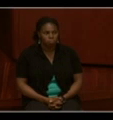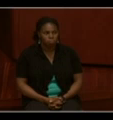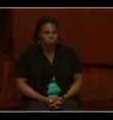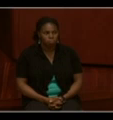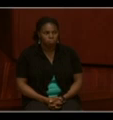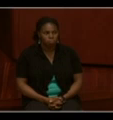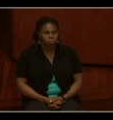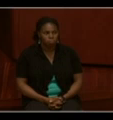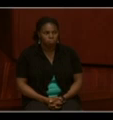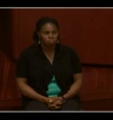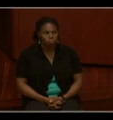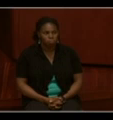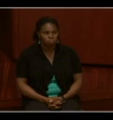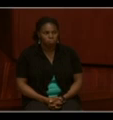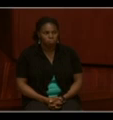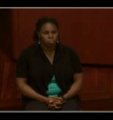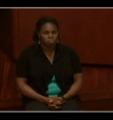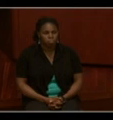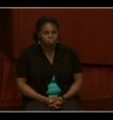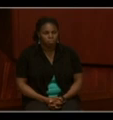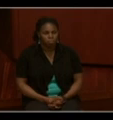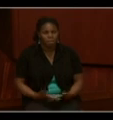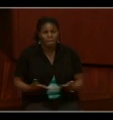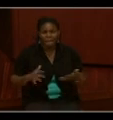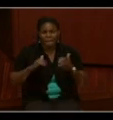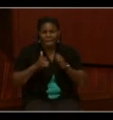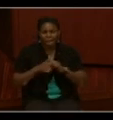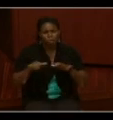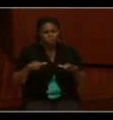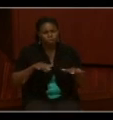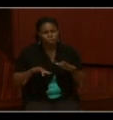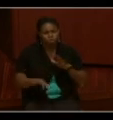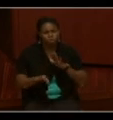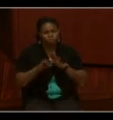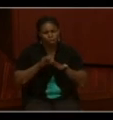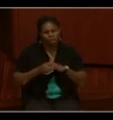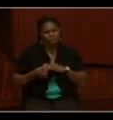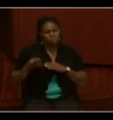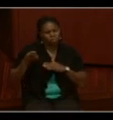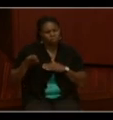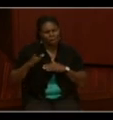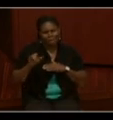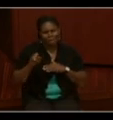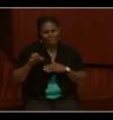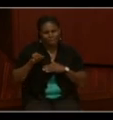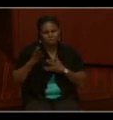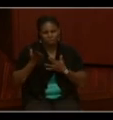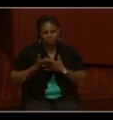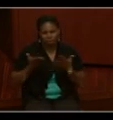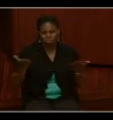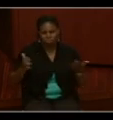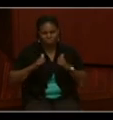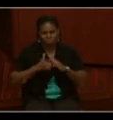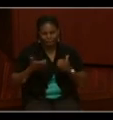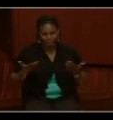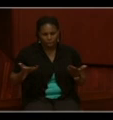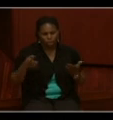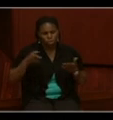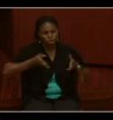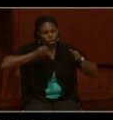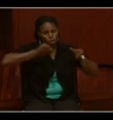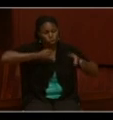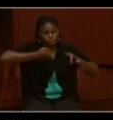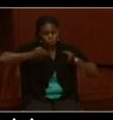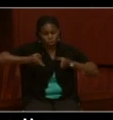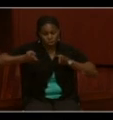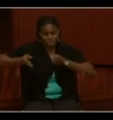So, how do you locate one of these amazing case files? Because these files are organized by case